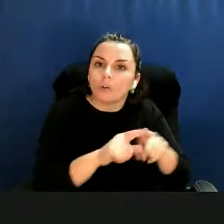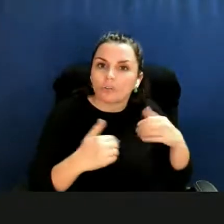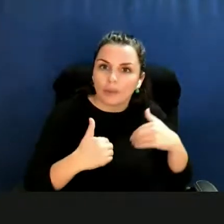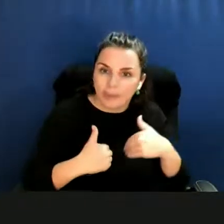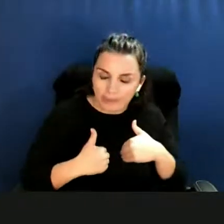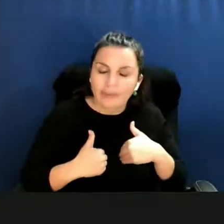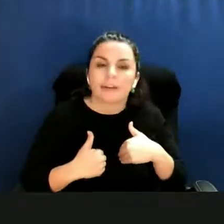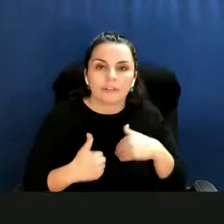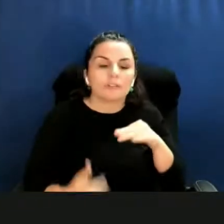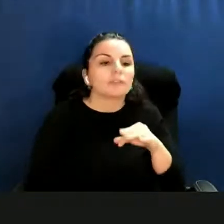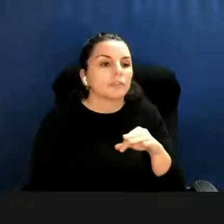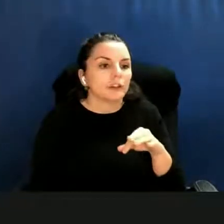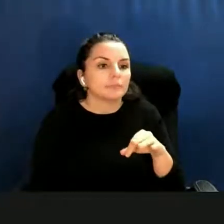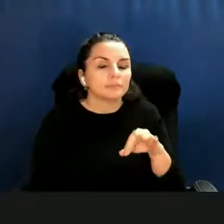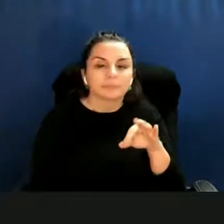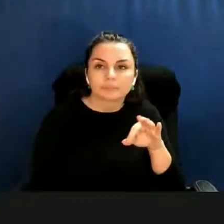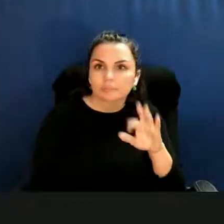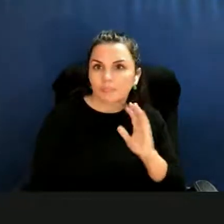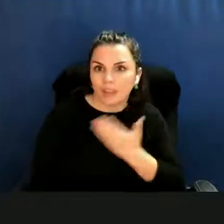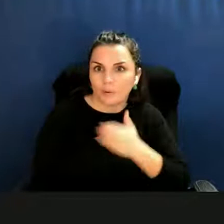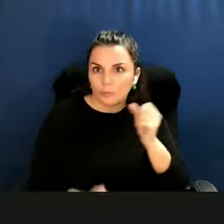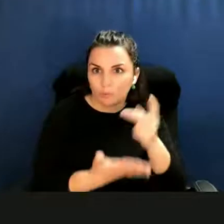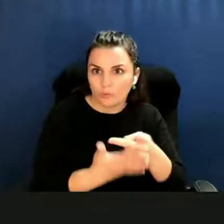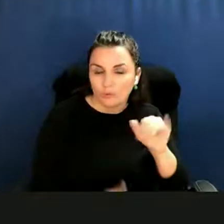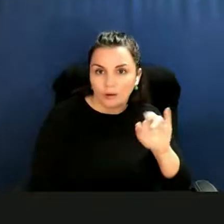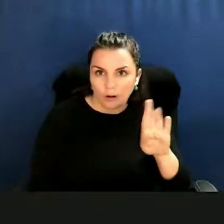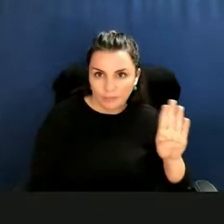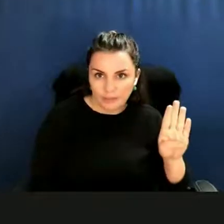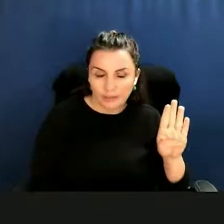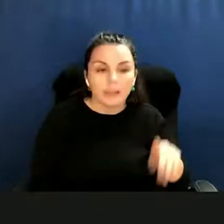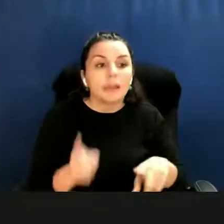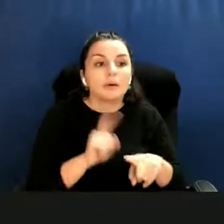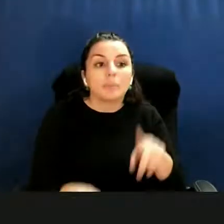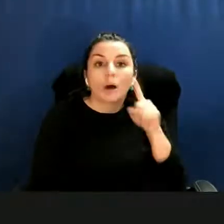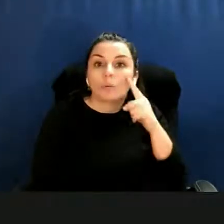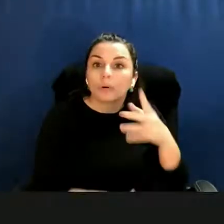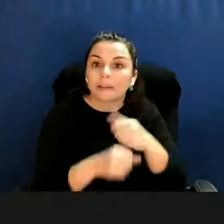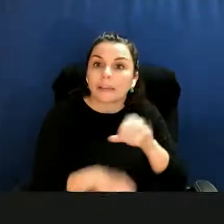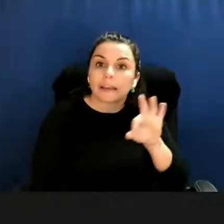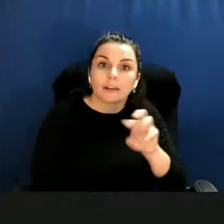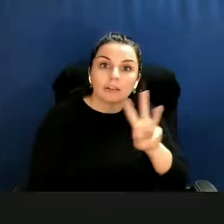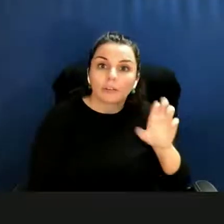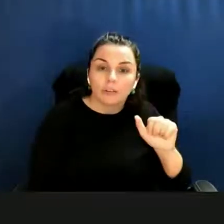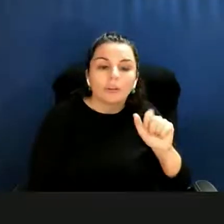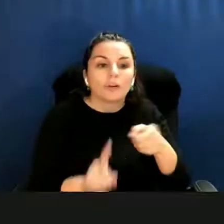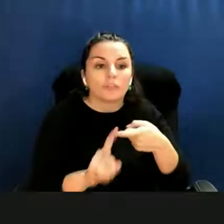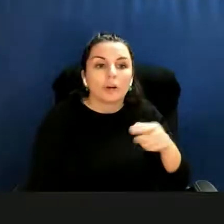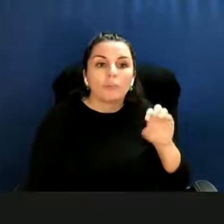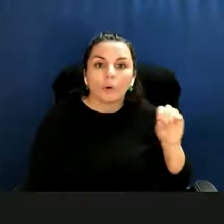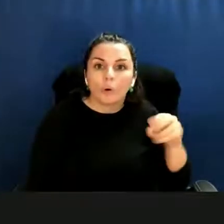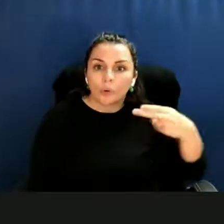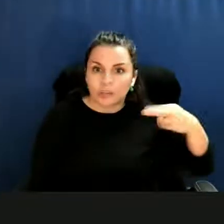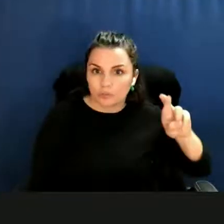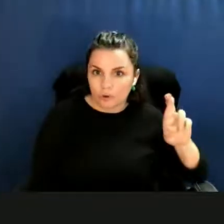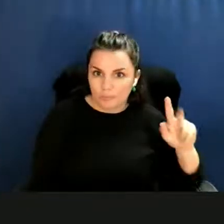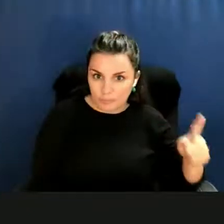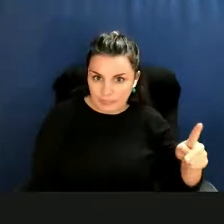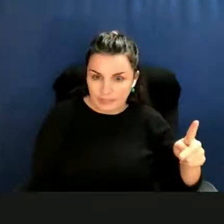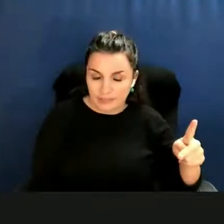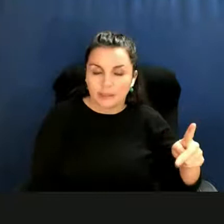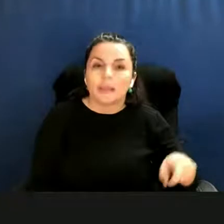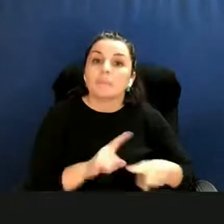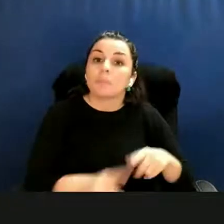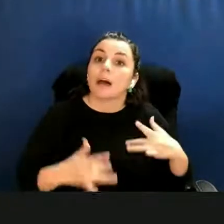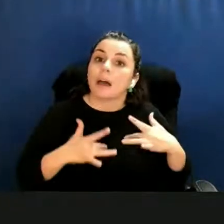federal-wide assurance is something that would be obtained from OHRP. And please note that in general, if the